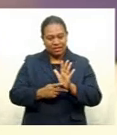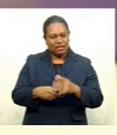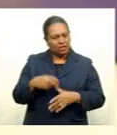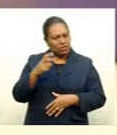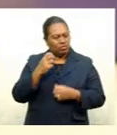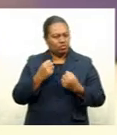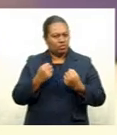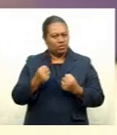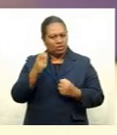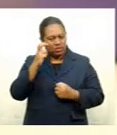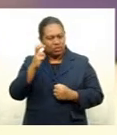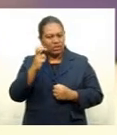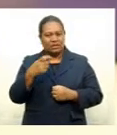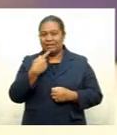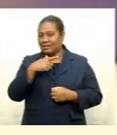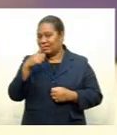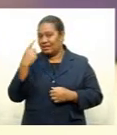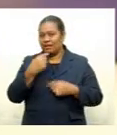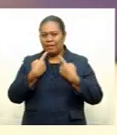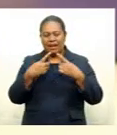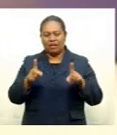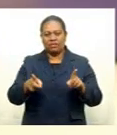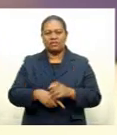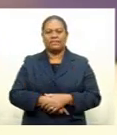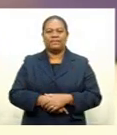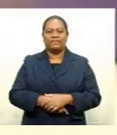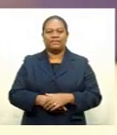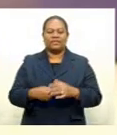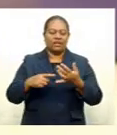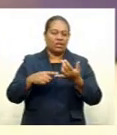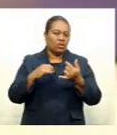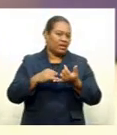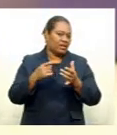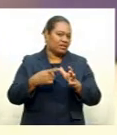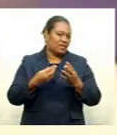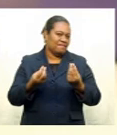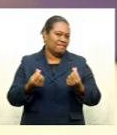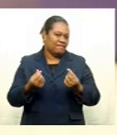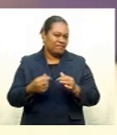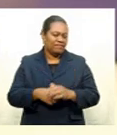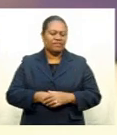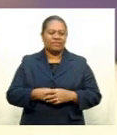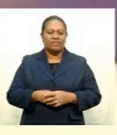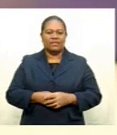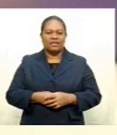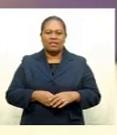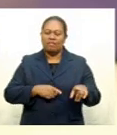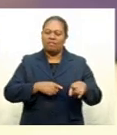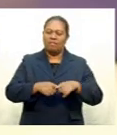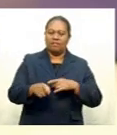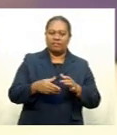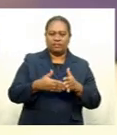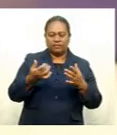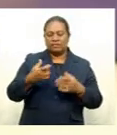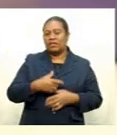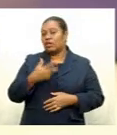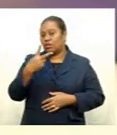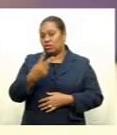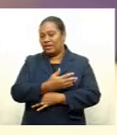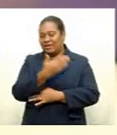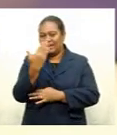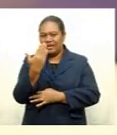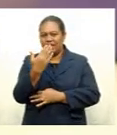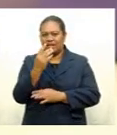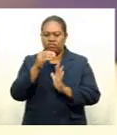his testimony yesterday. Meanwhile, the US dollar remained on the back foot against major peers after a two-day